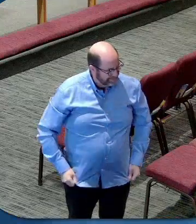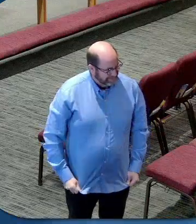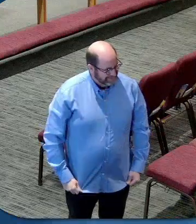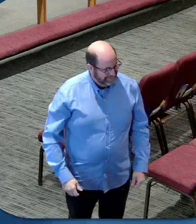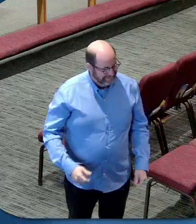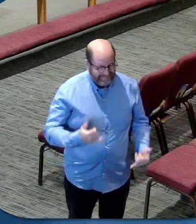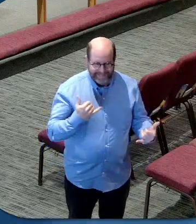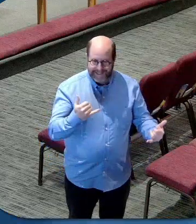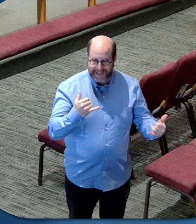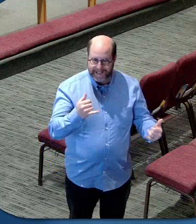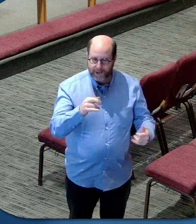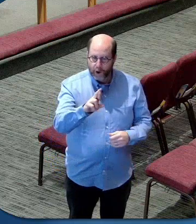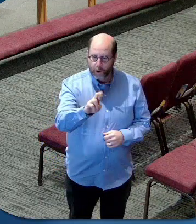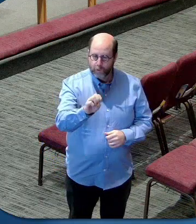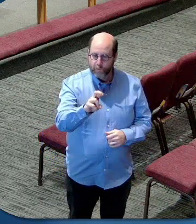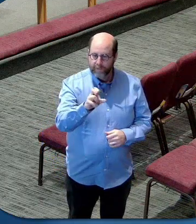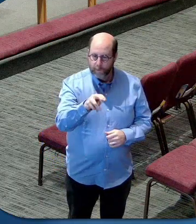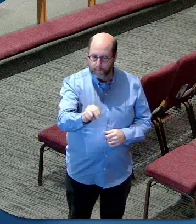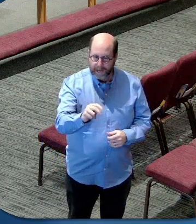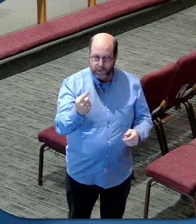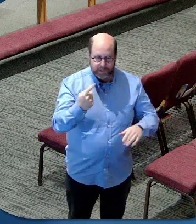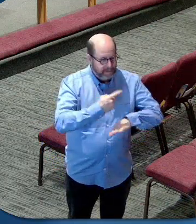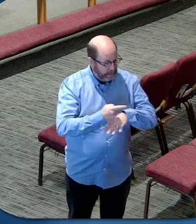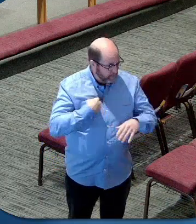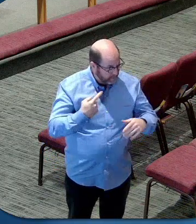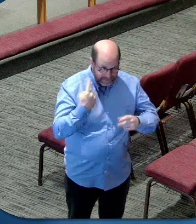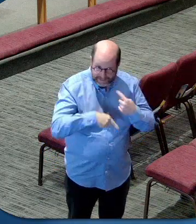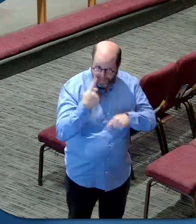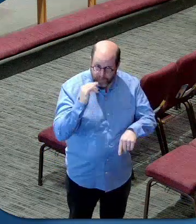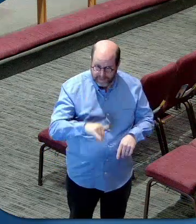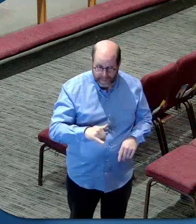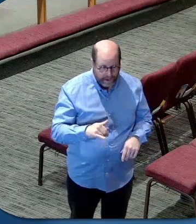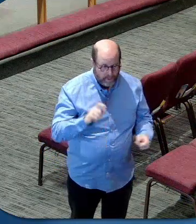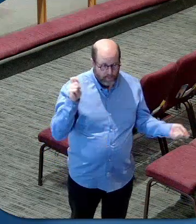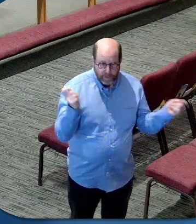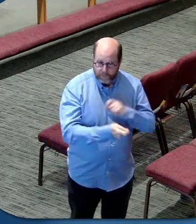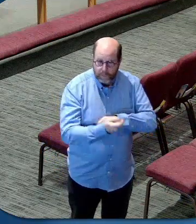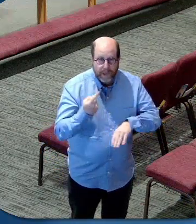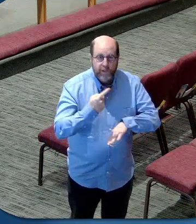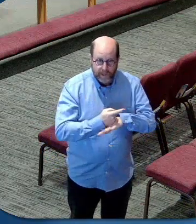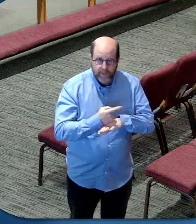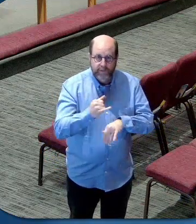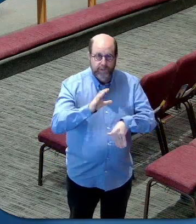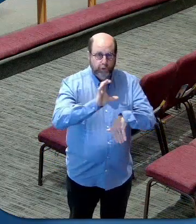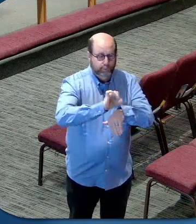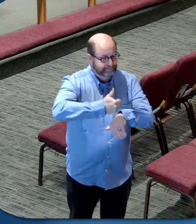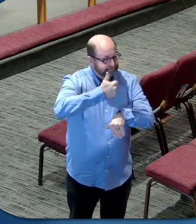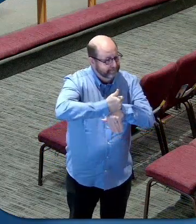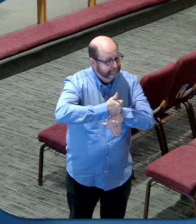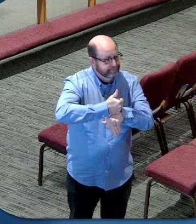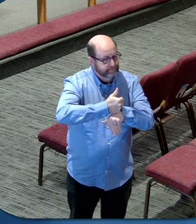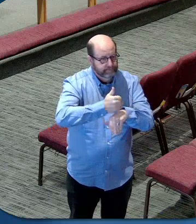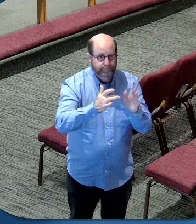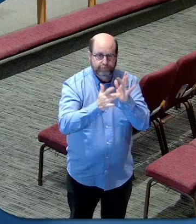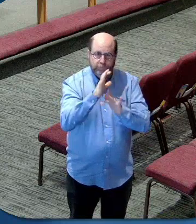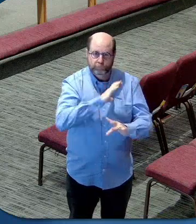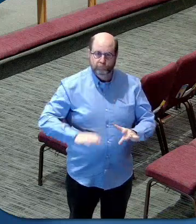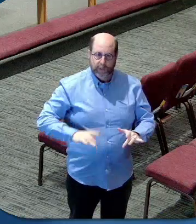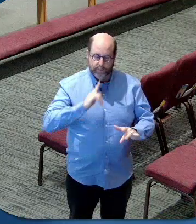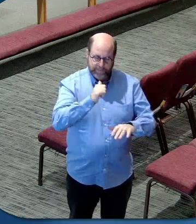Reformation Day is to remember and celebrate that the church was founded by Jesus Christ as a living